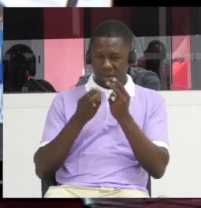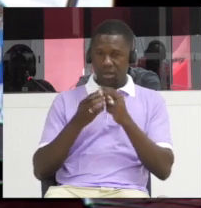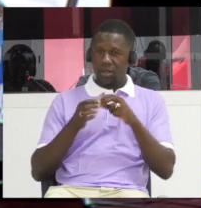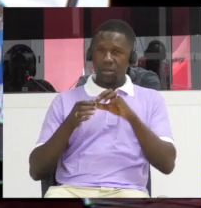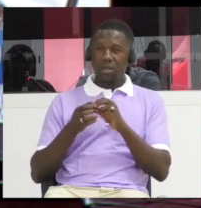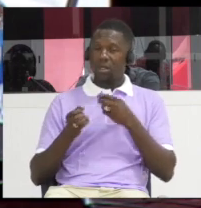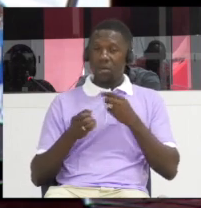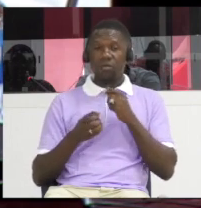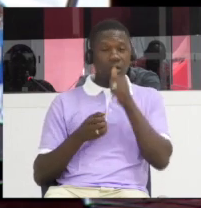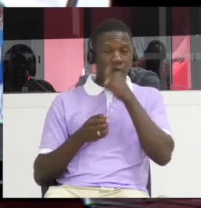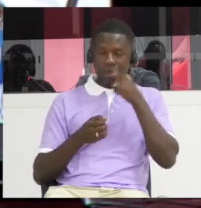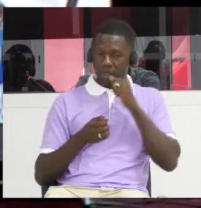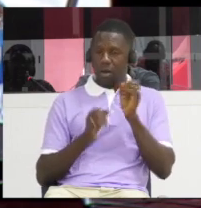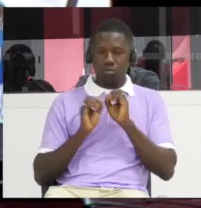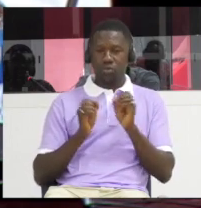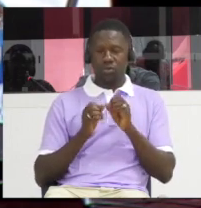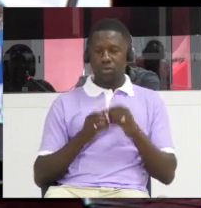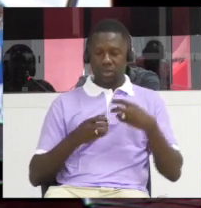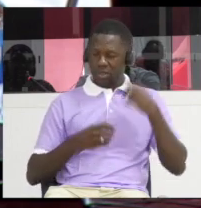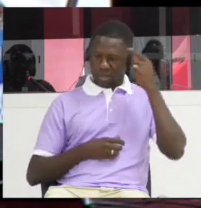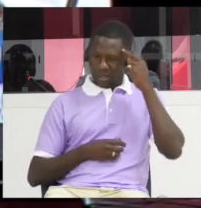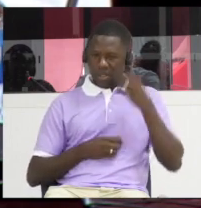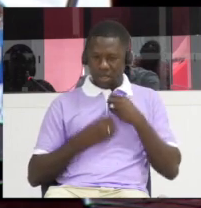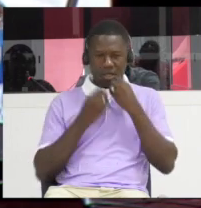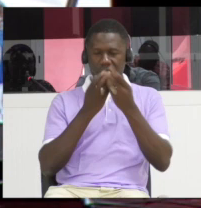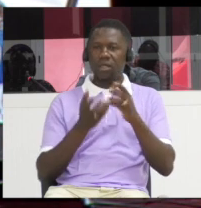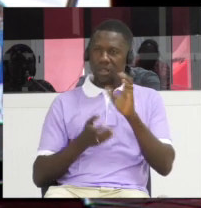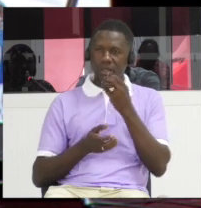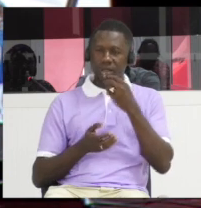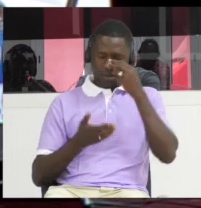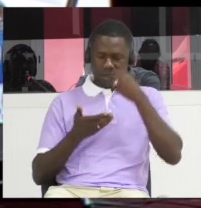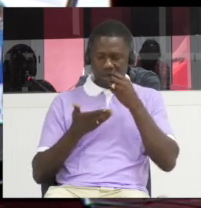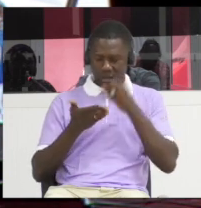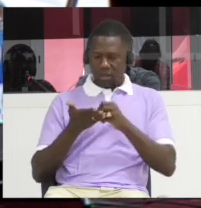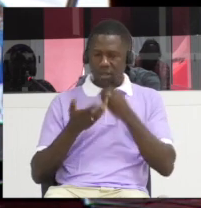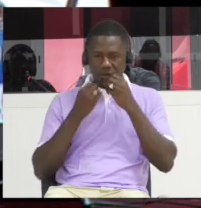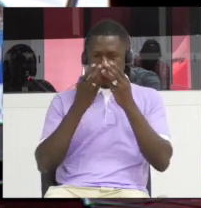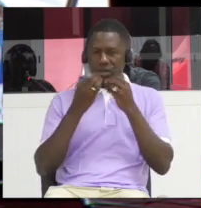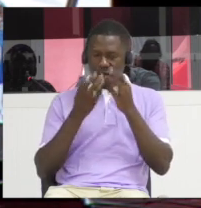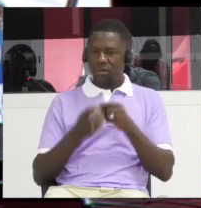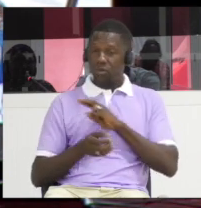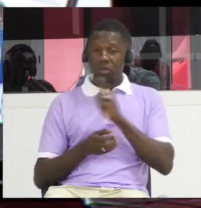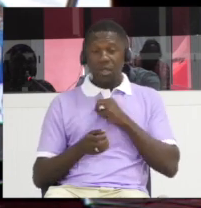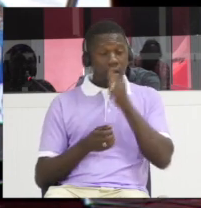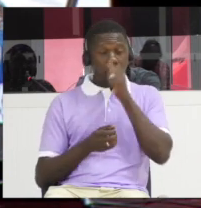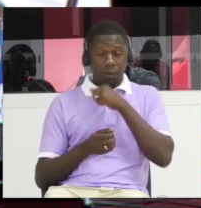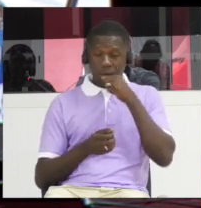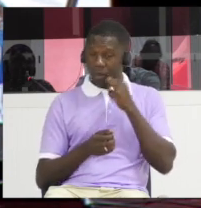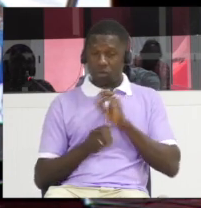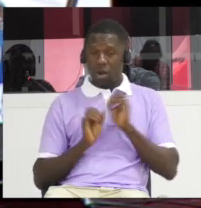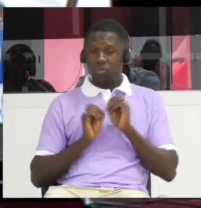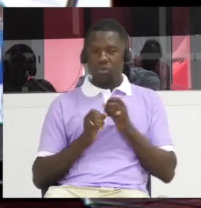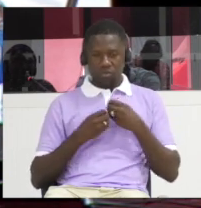categorization in terms of confidentiality. So I think I can read it out. It does not say confidential, it does not say